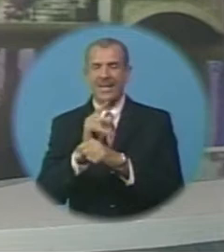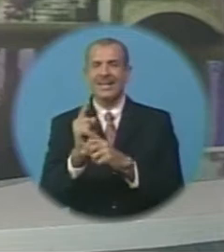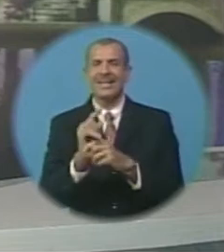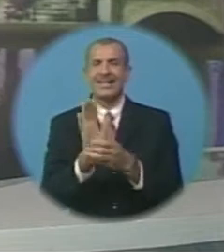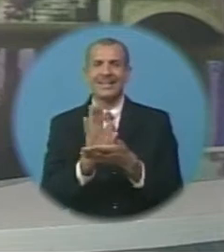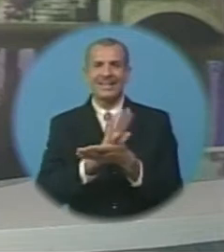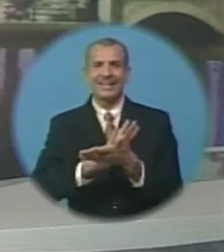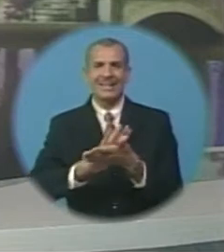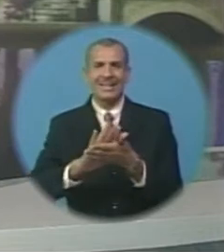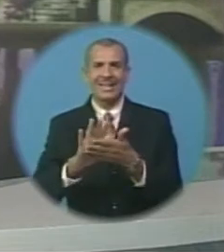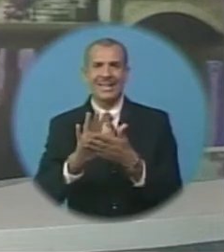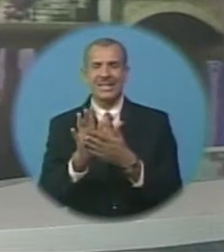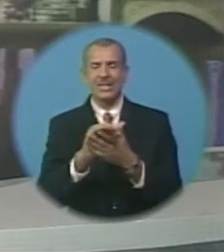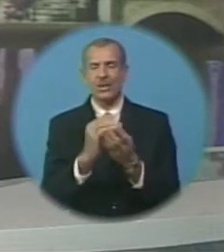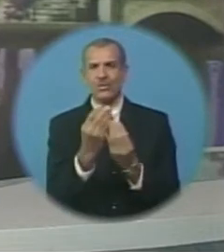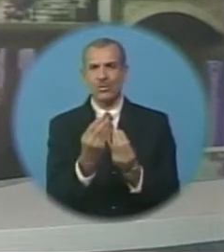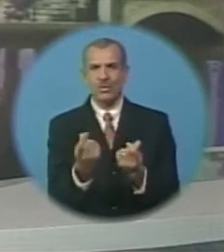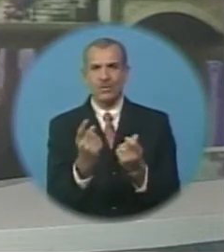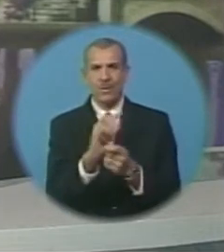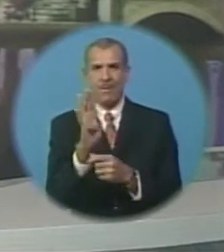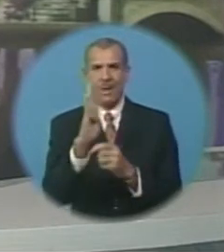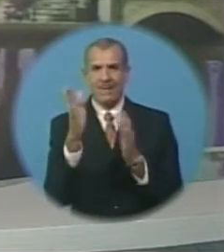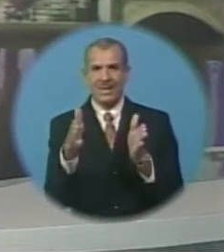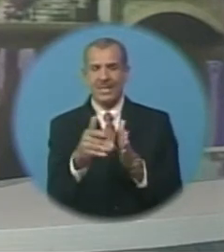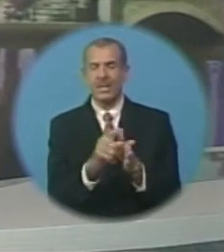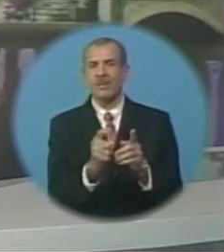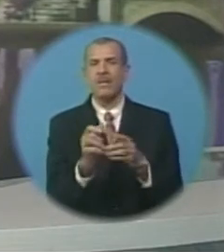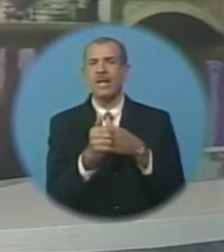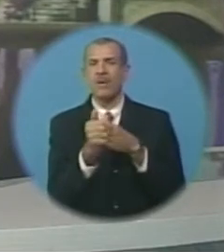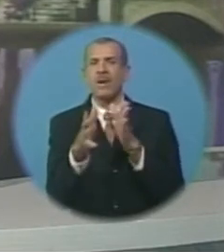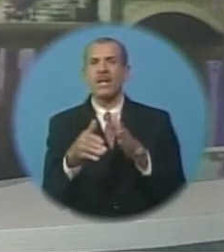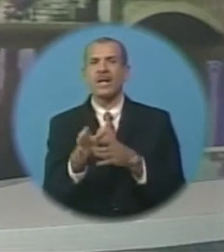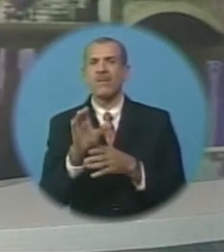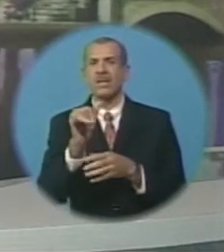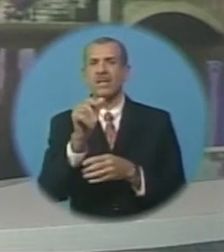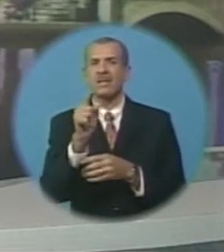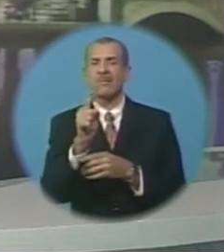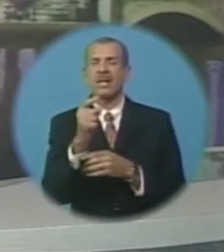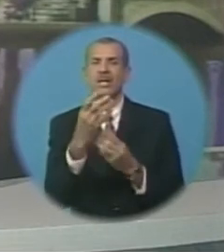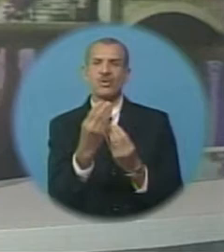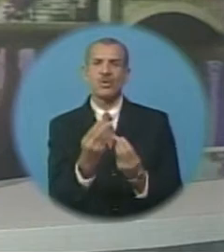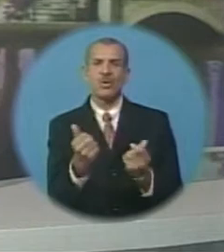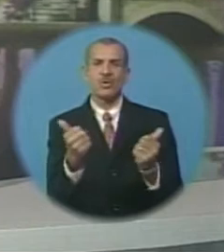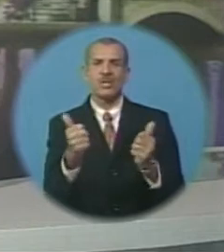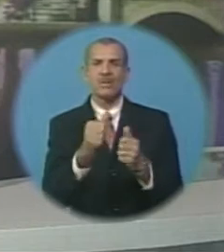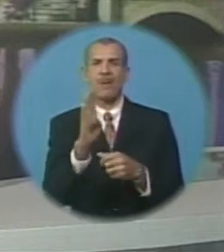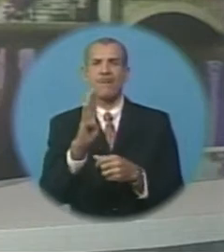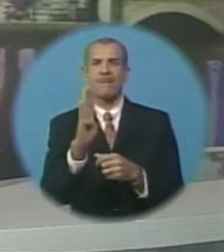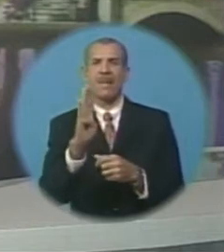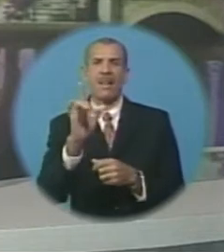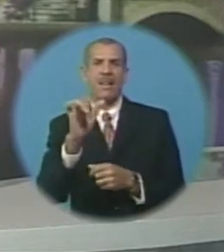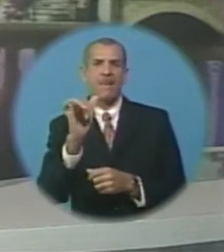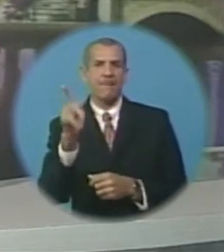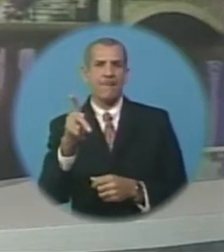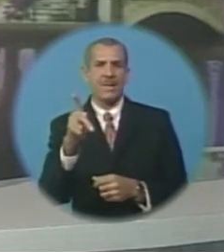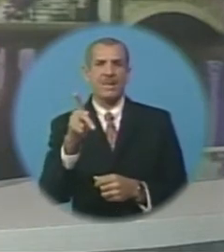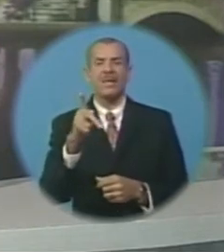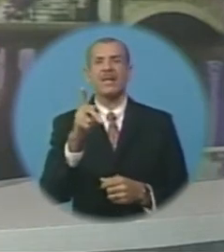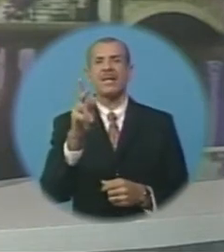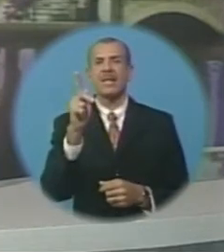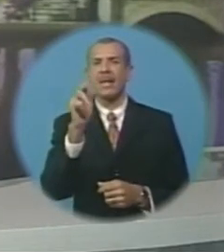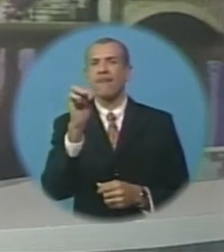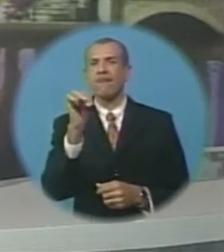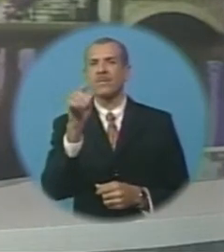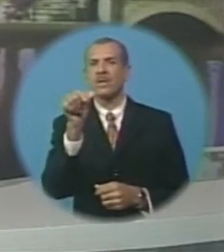energy solutions to Barbadians. It's coming from Director of Customer Solutions with the Barbados Light and Power Company Limited,